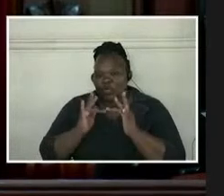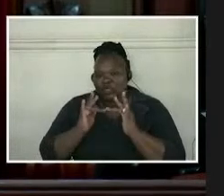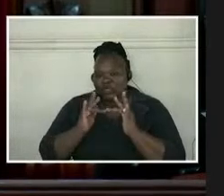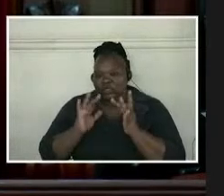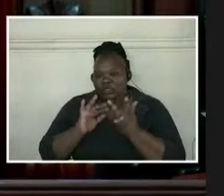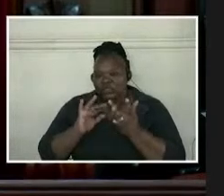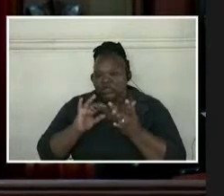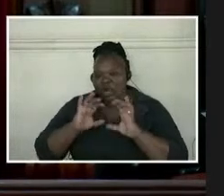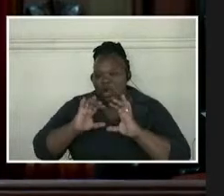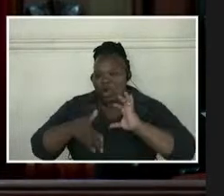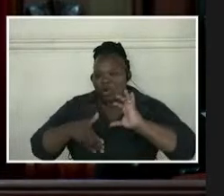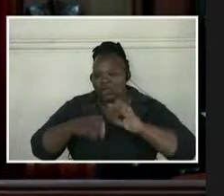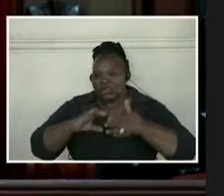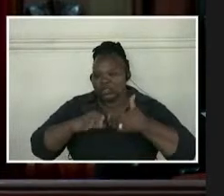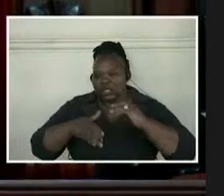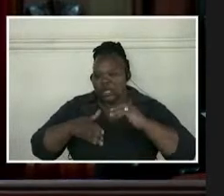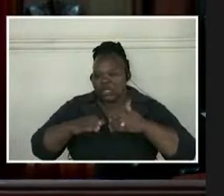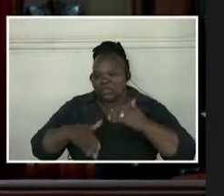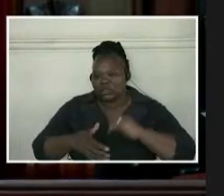challenges